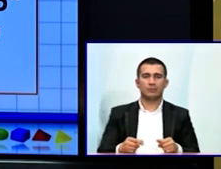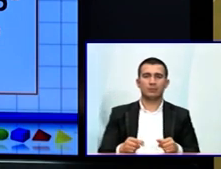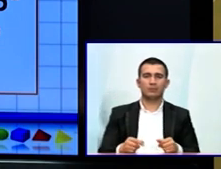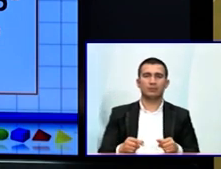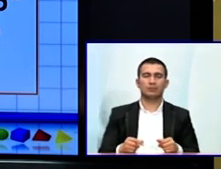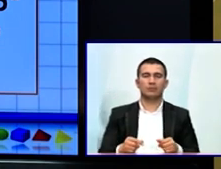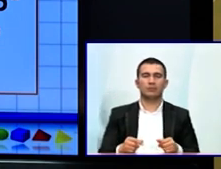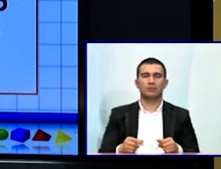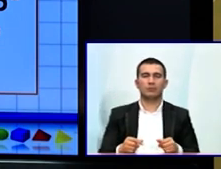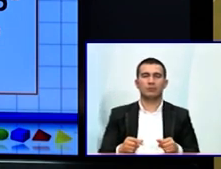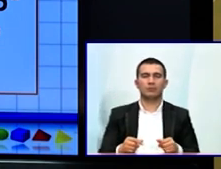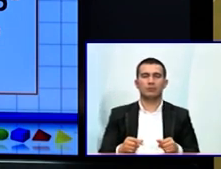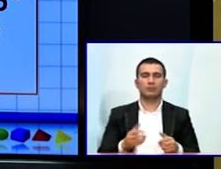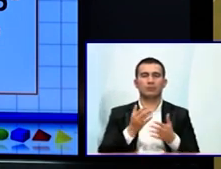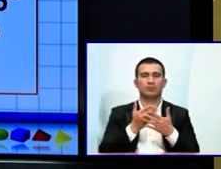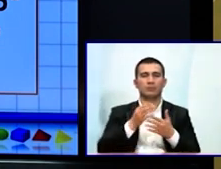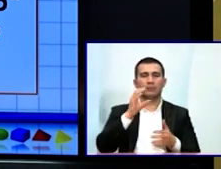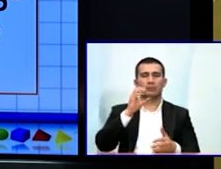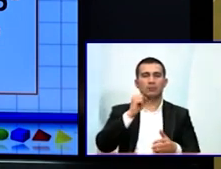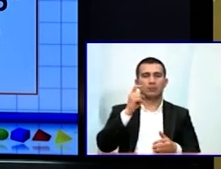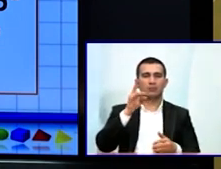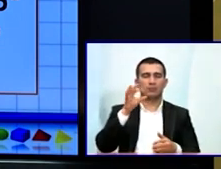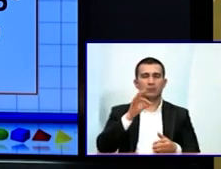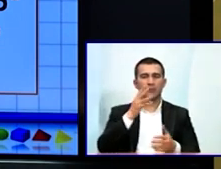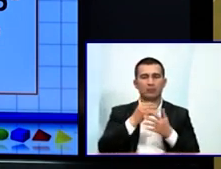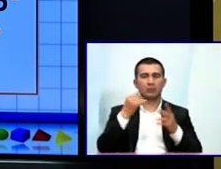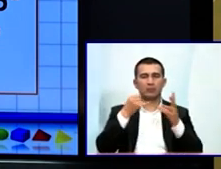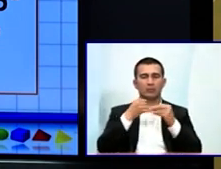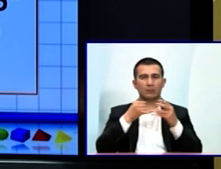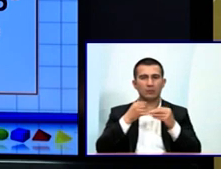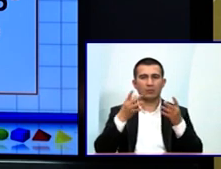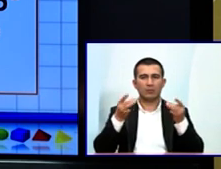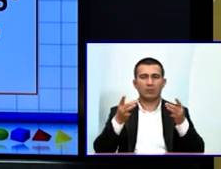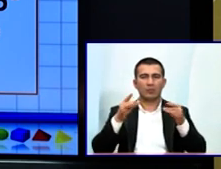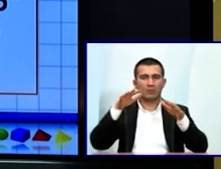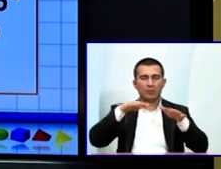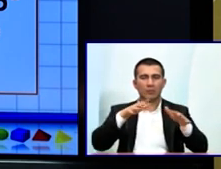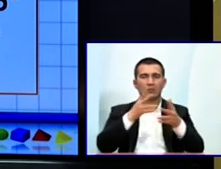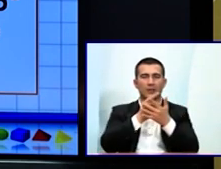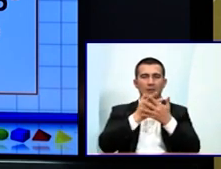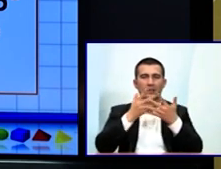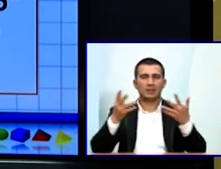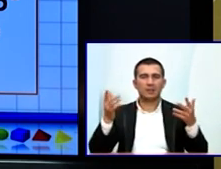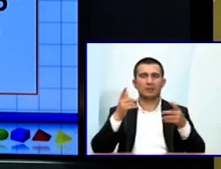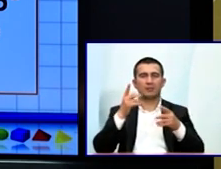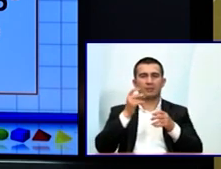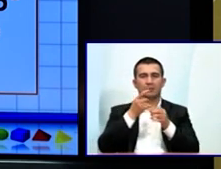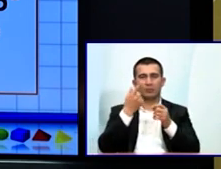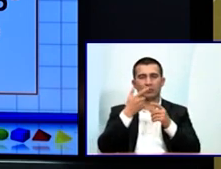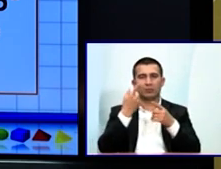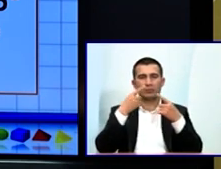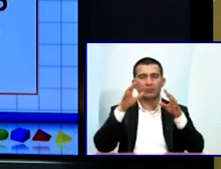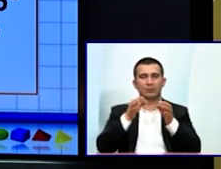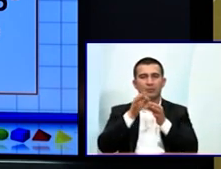qiladi. Sahrolar va boshqa botqoqliklar 54 ni ko'paytiramiz 2.4 ga, demak